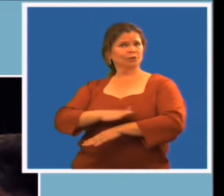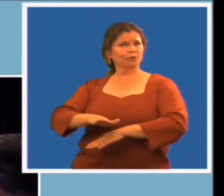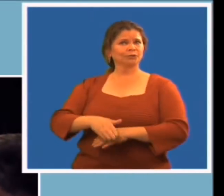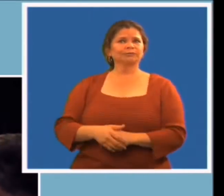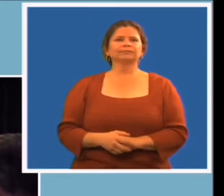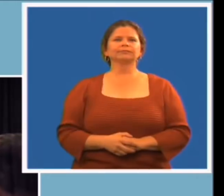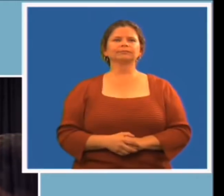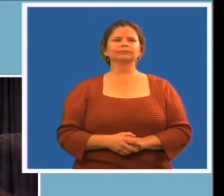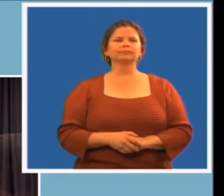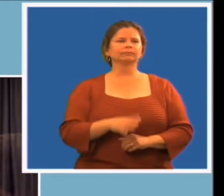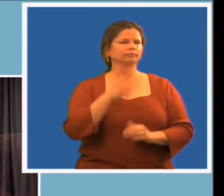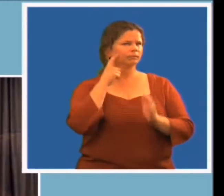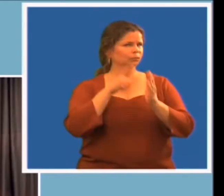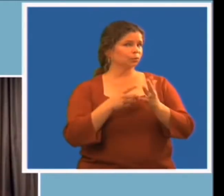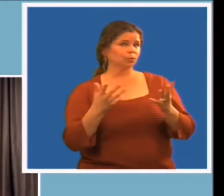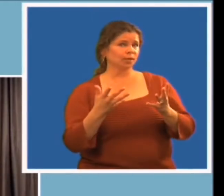concert.